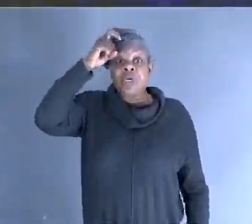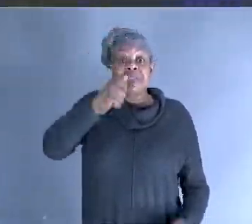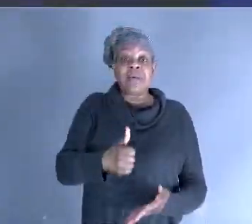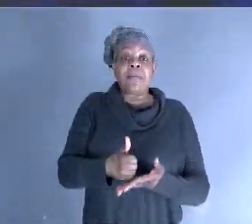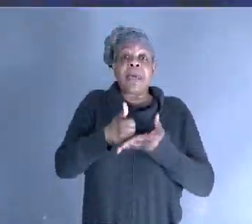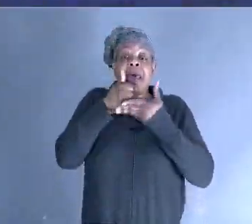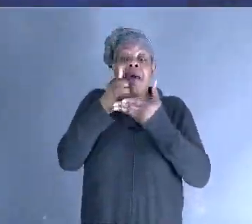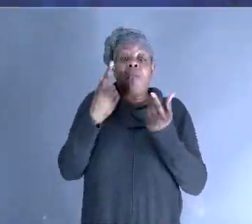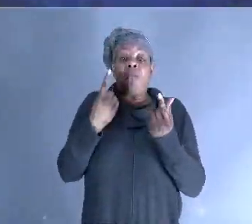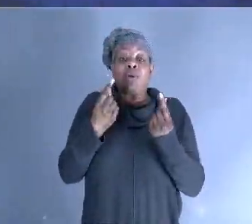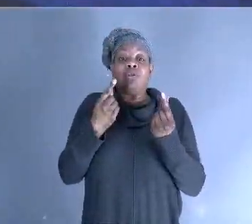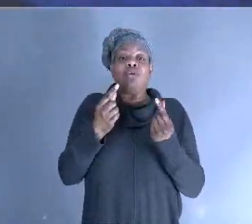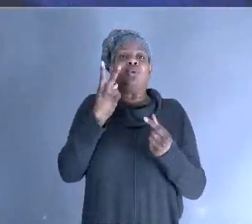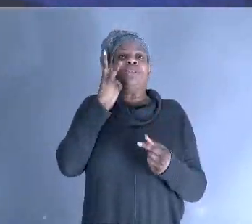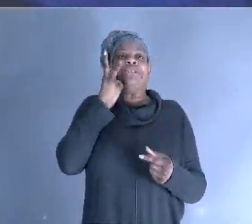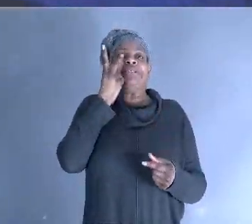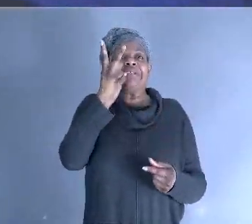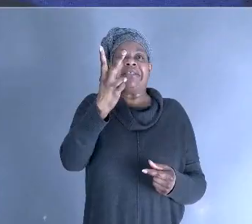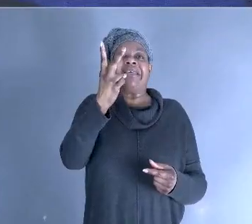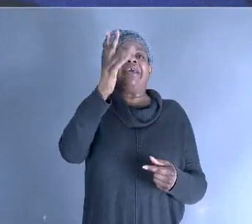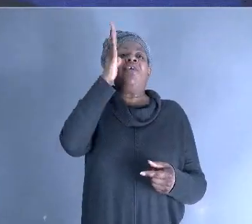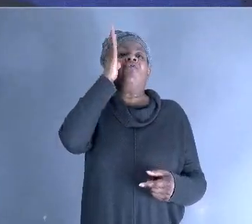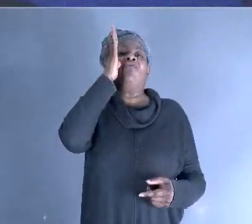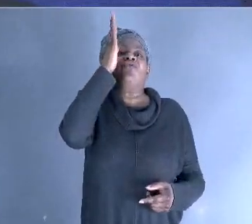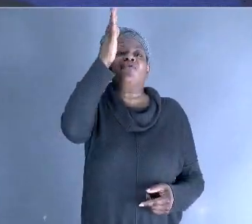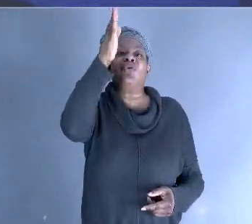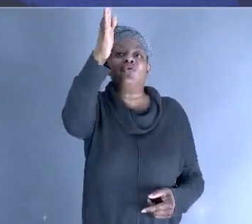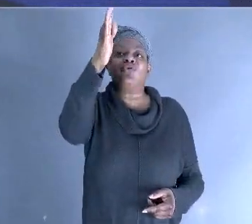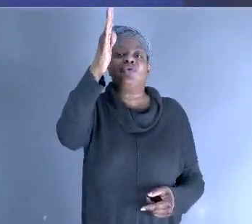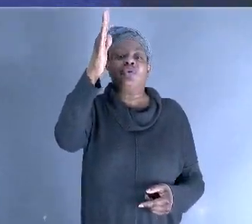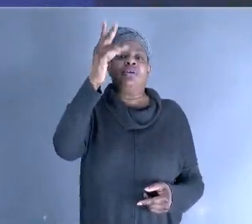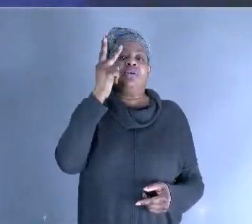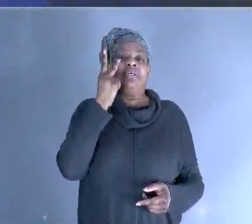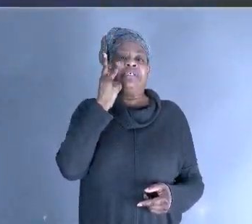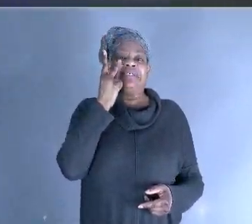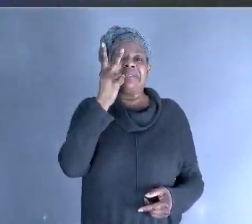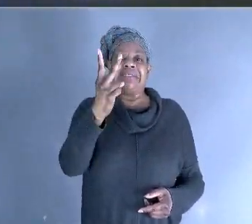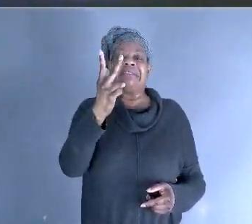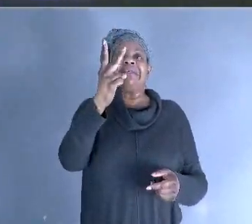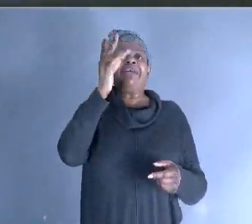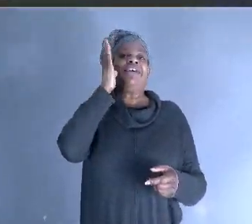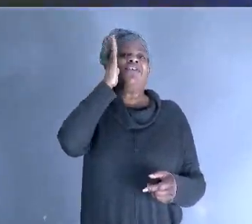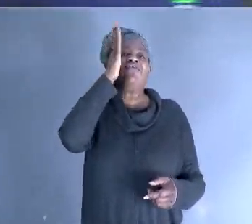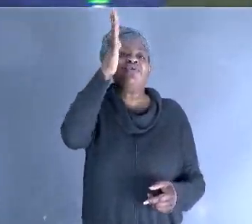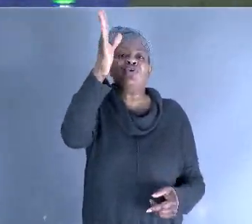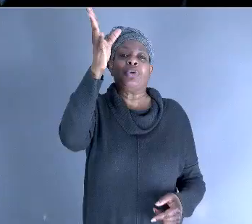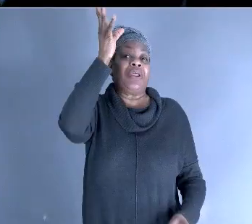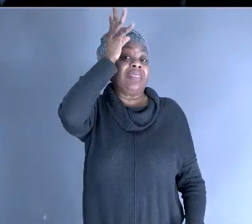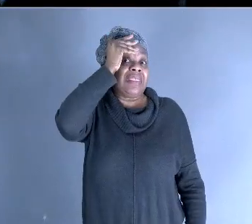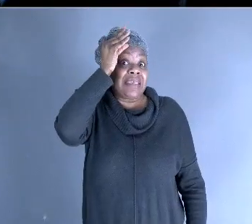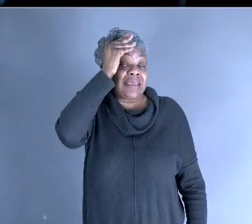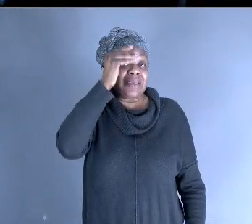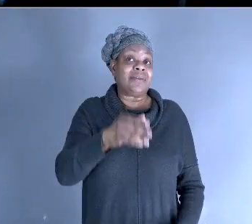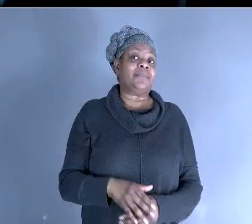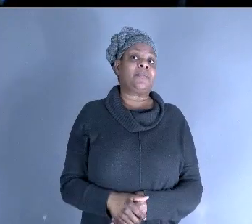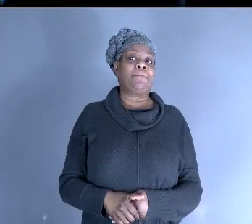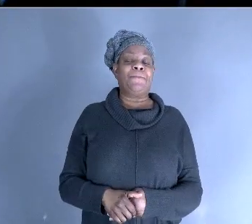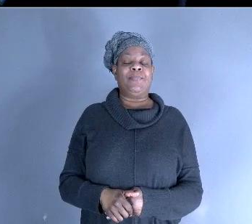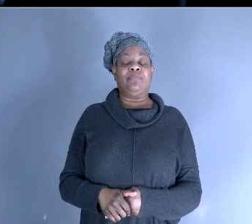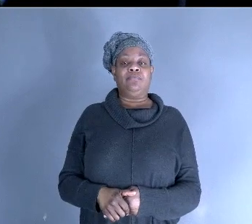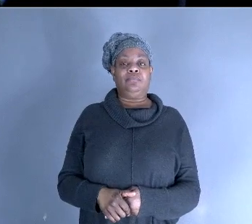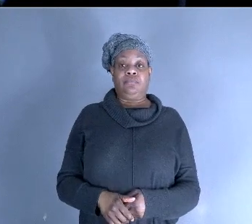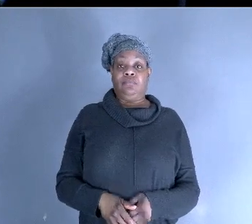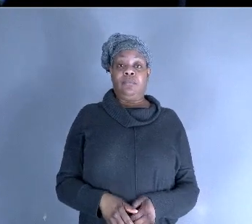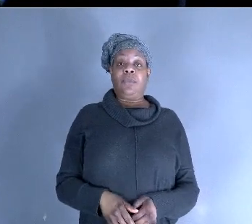foresight visionary thinking a good pastor is a